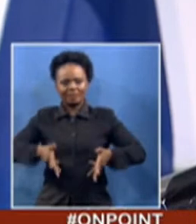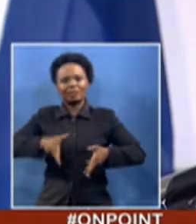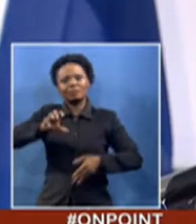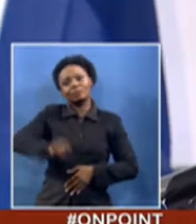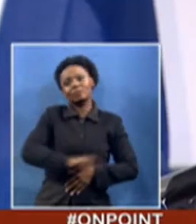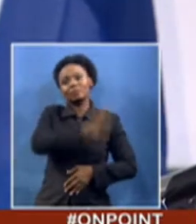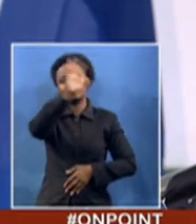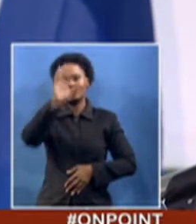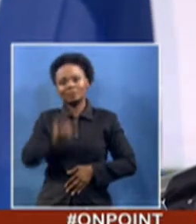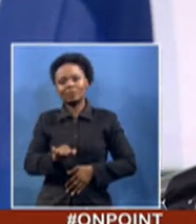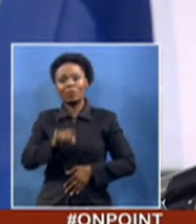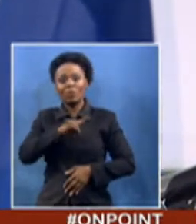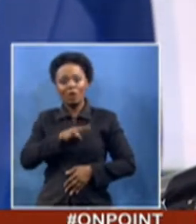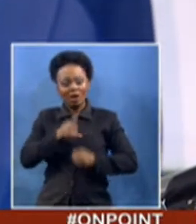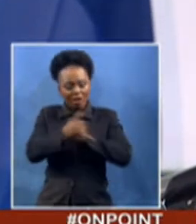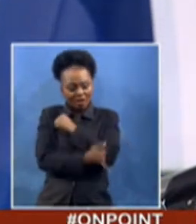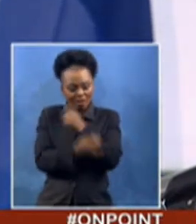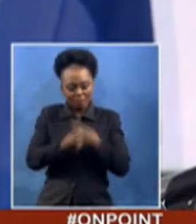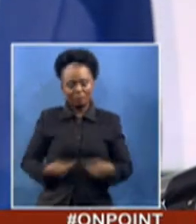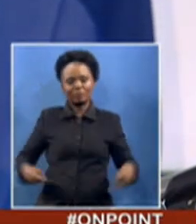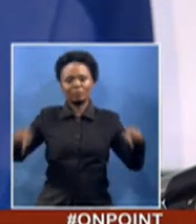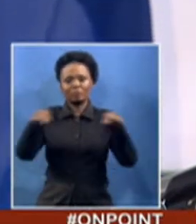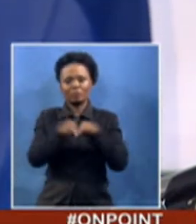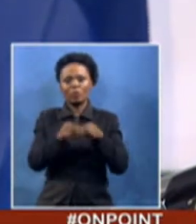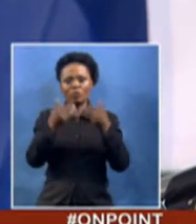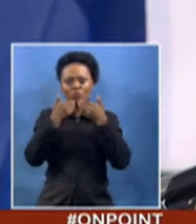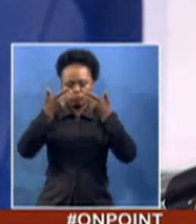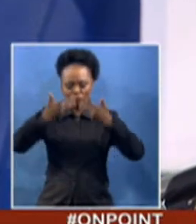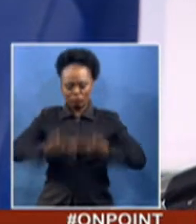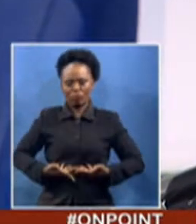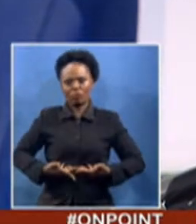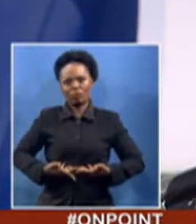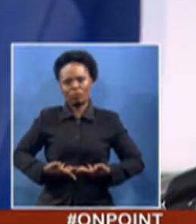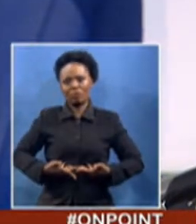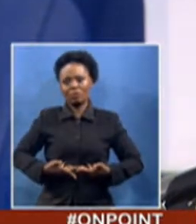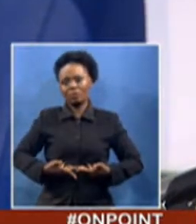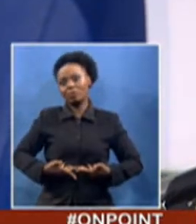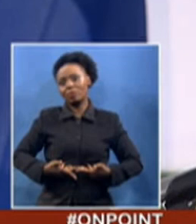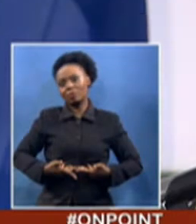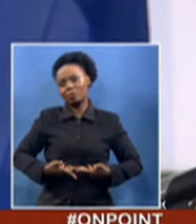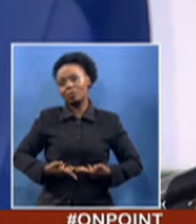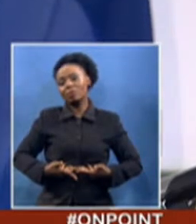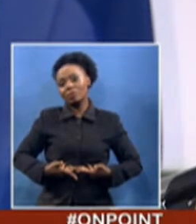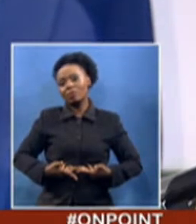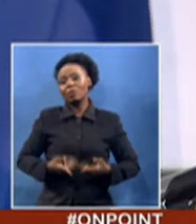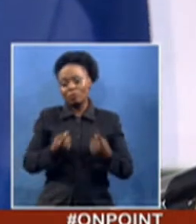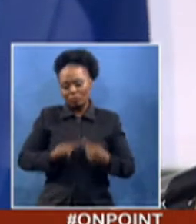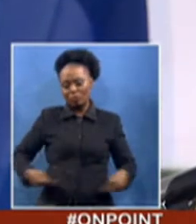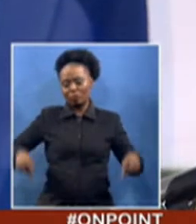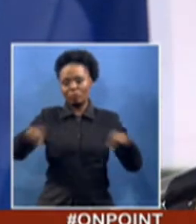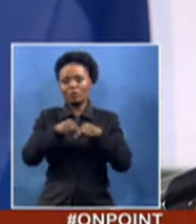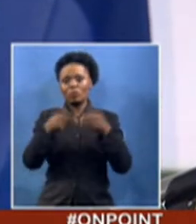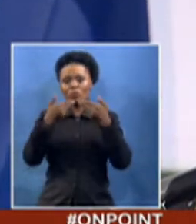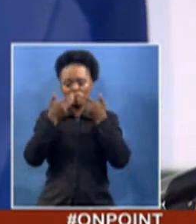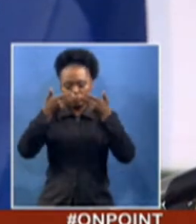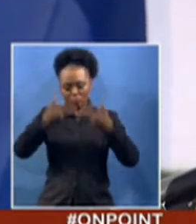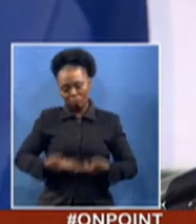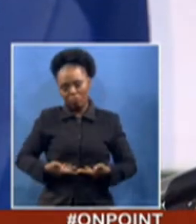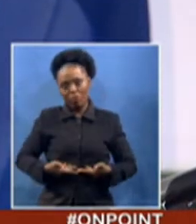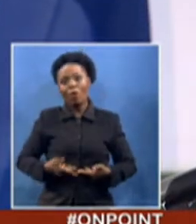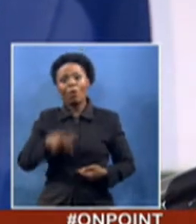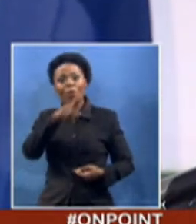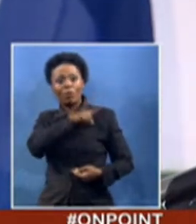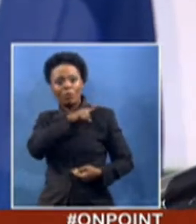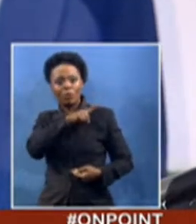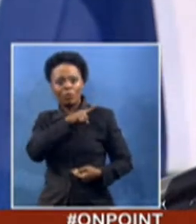is what makes us who we are. We are who we are because of